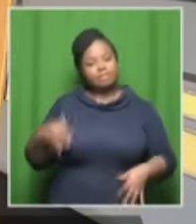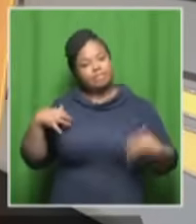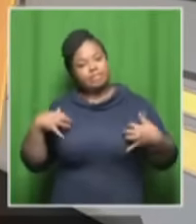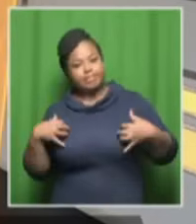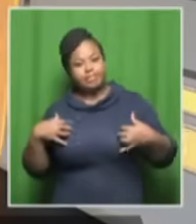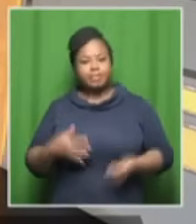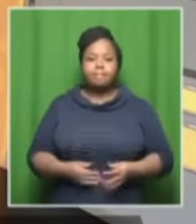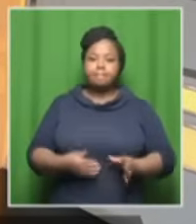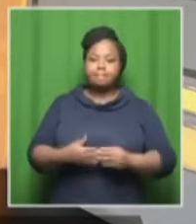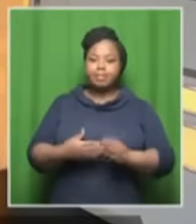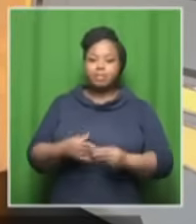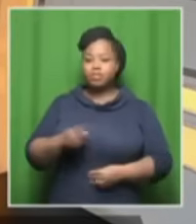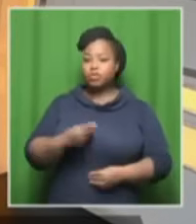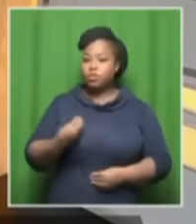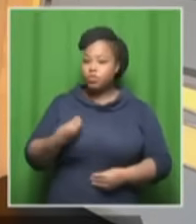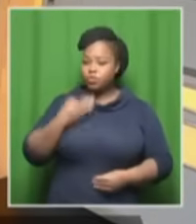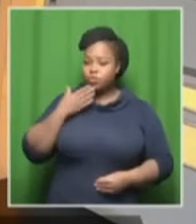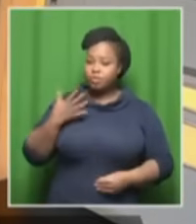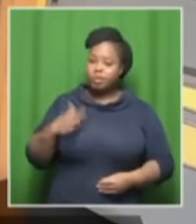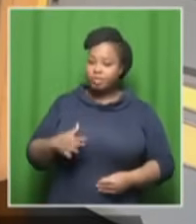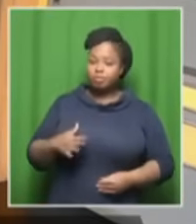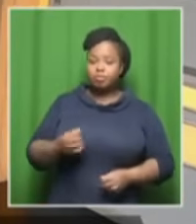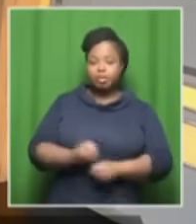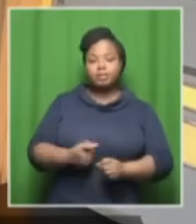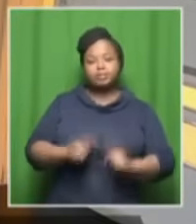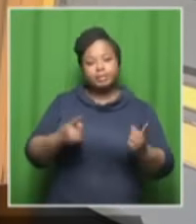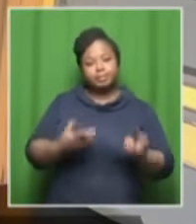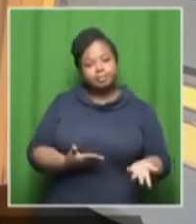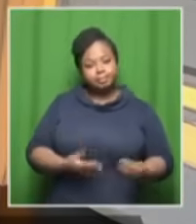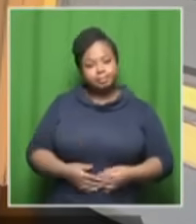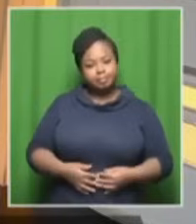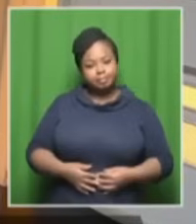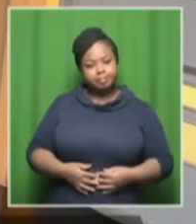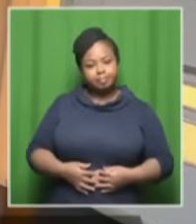enthusiastic members of the youth wanting to see and make a difference.